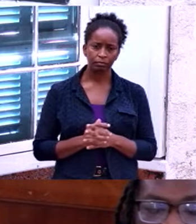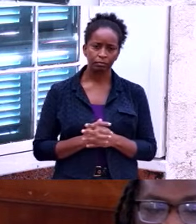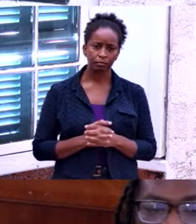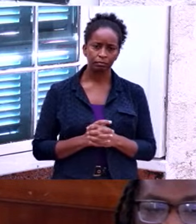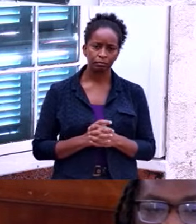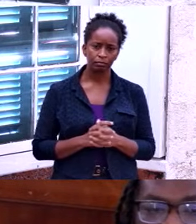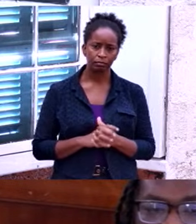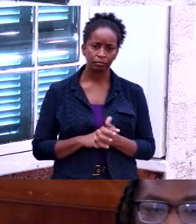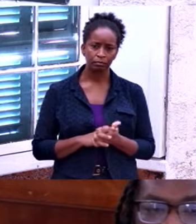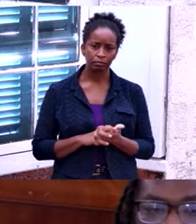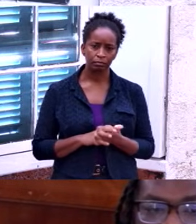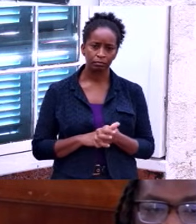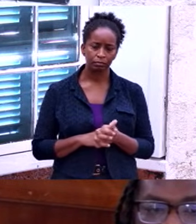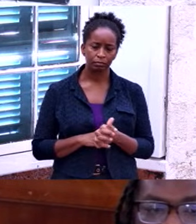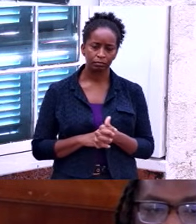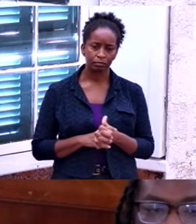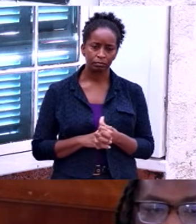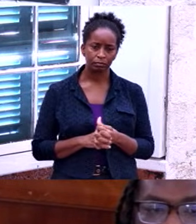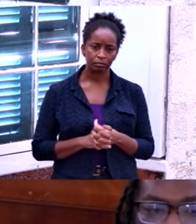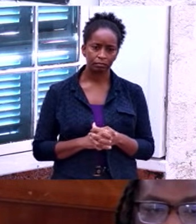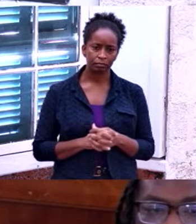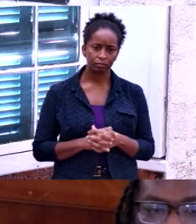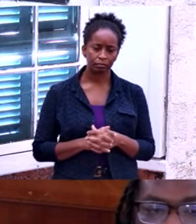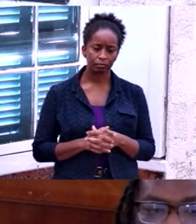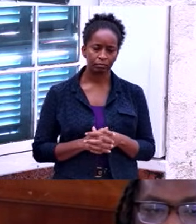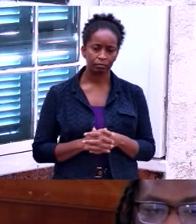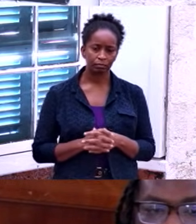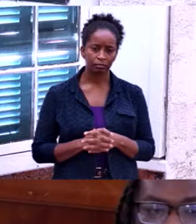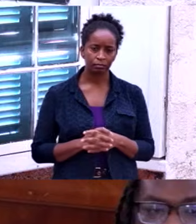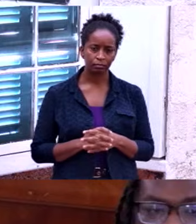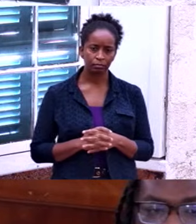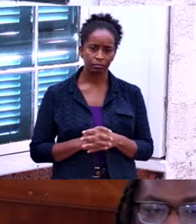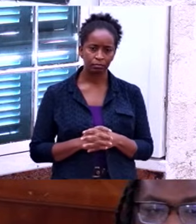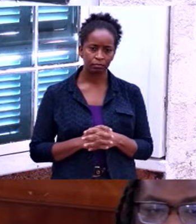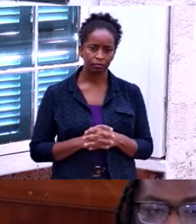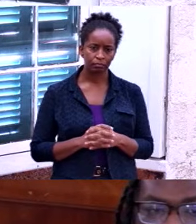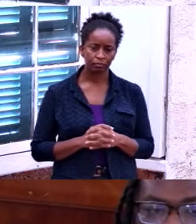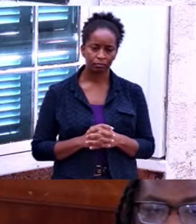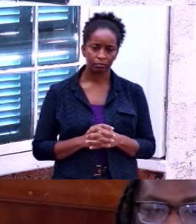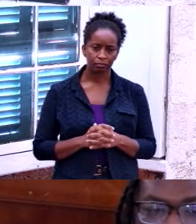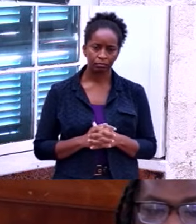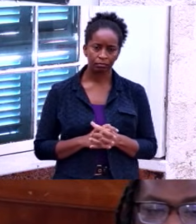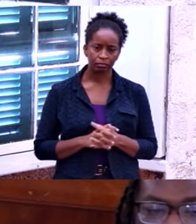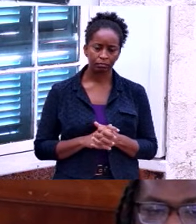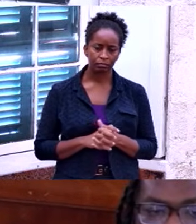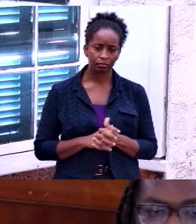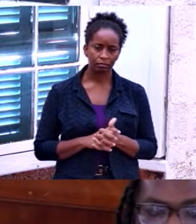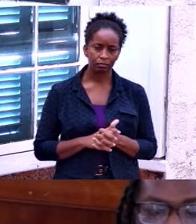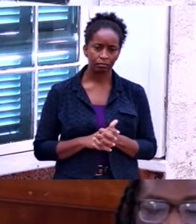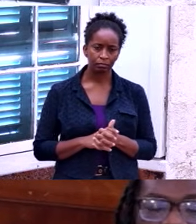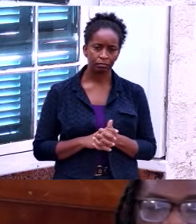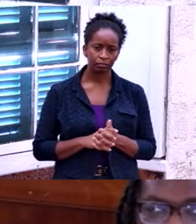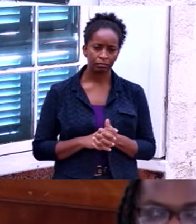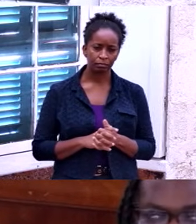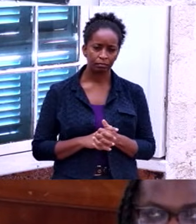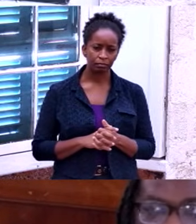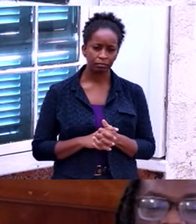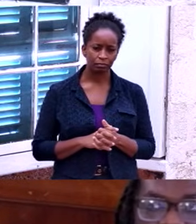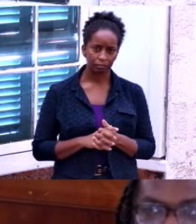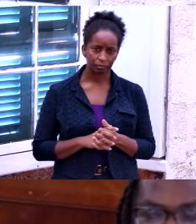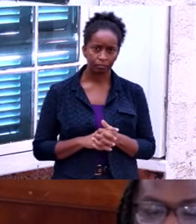of our parliament, that Barbadians really engage in those discussions.